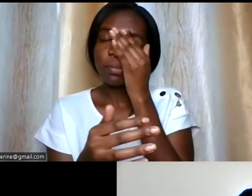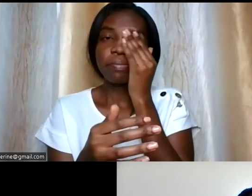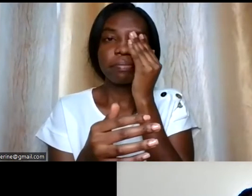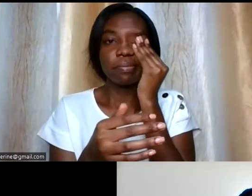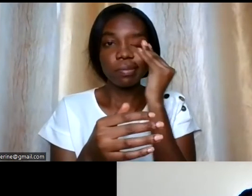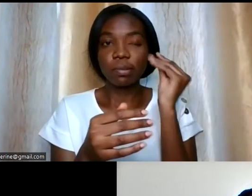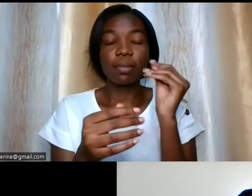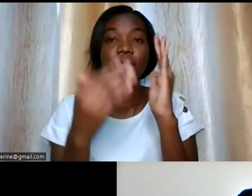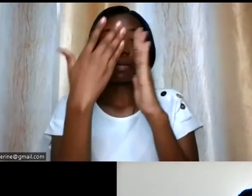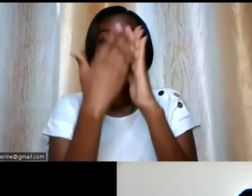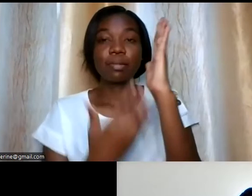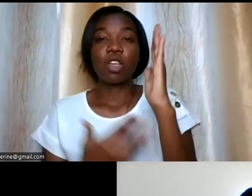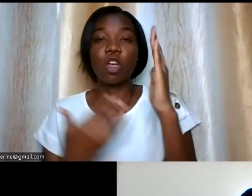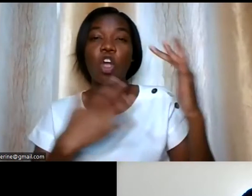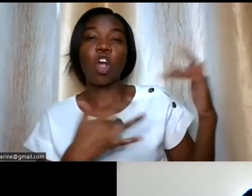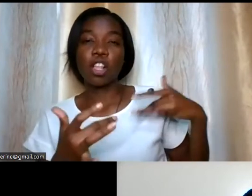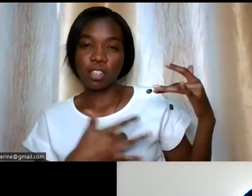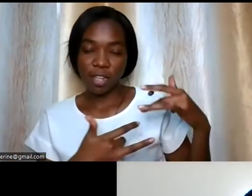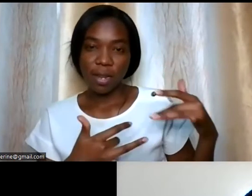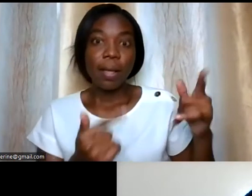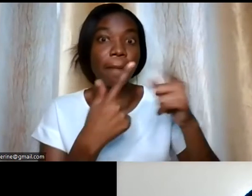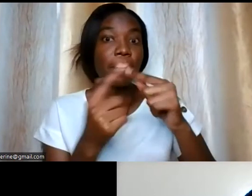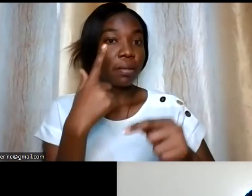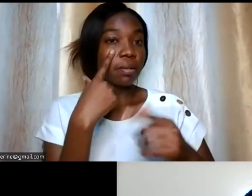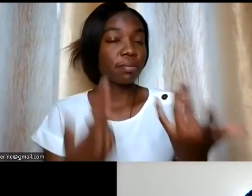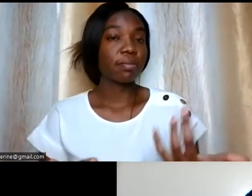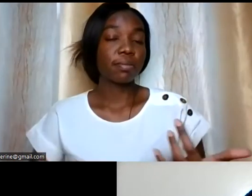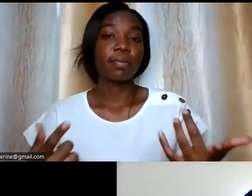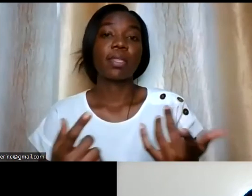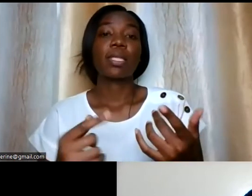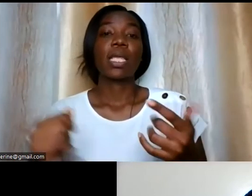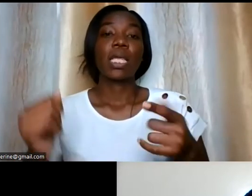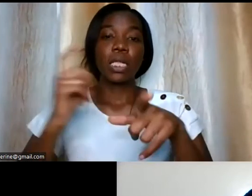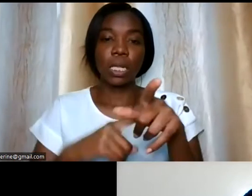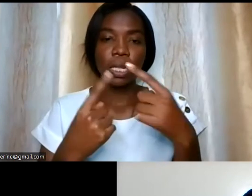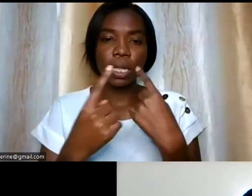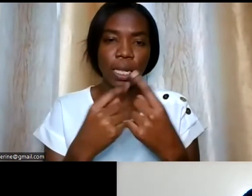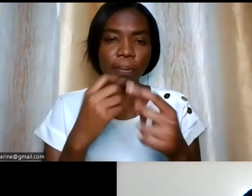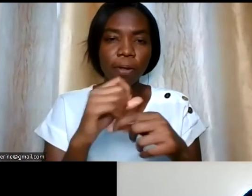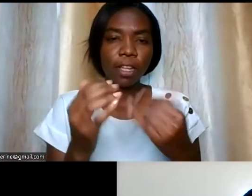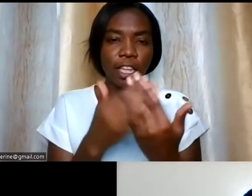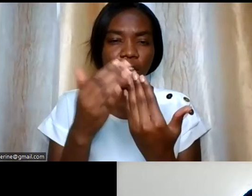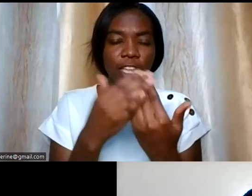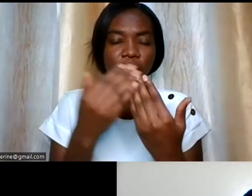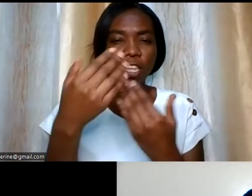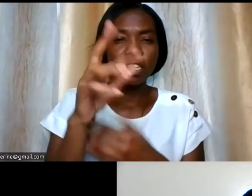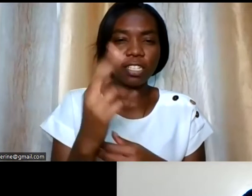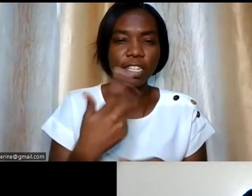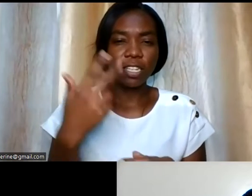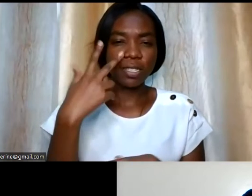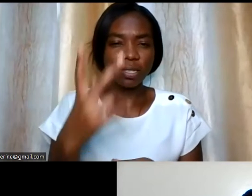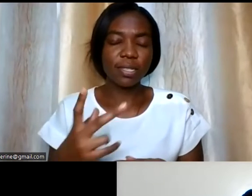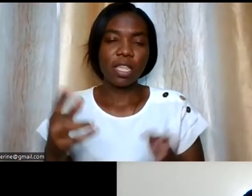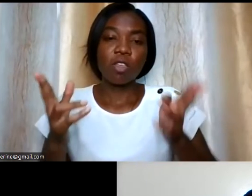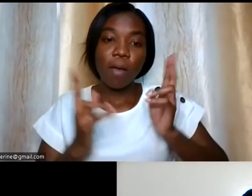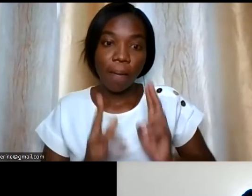hierarchy is concerned. But then you see now when we are talking about taking care of HR, we are looking at it from a humanistic perspective in